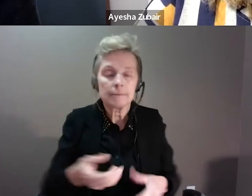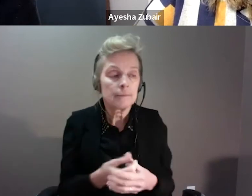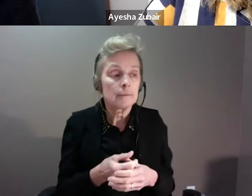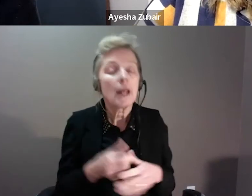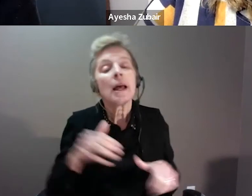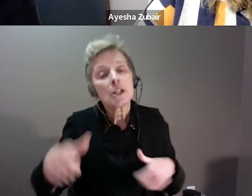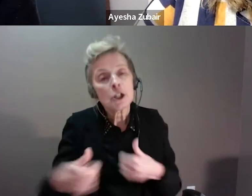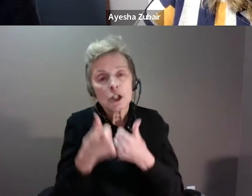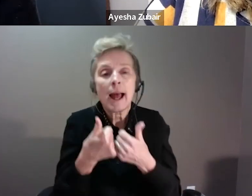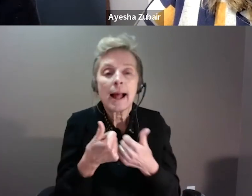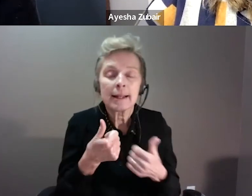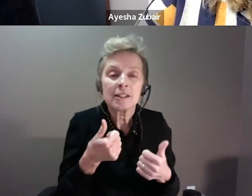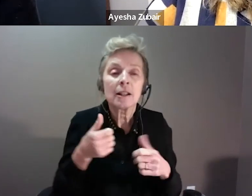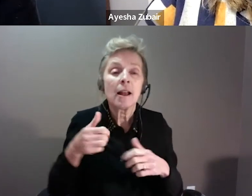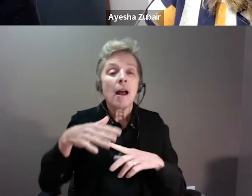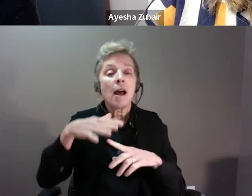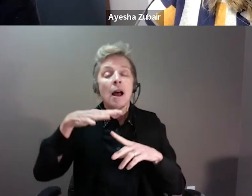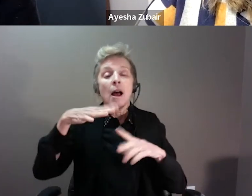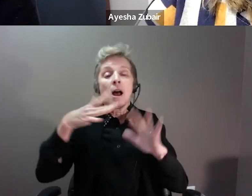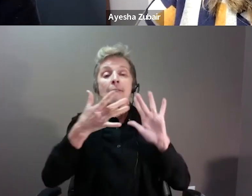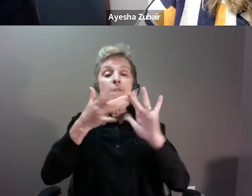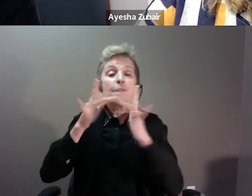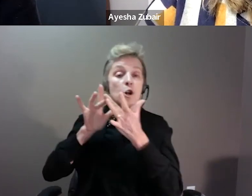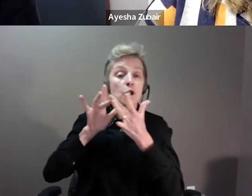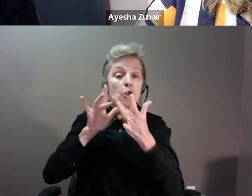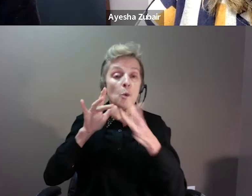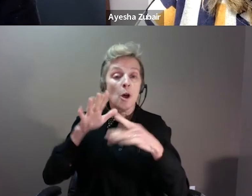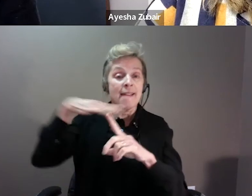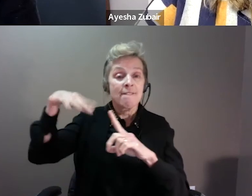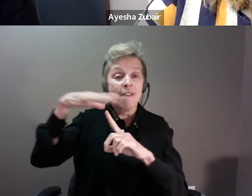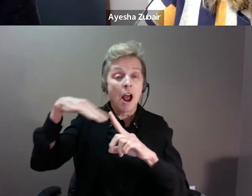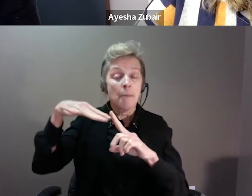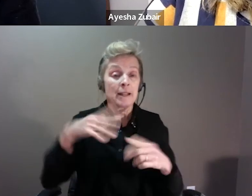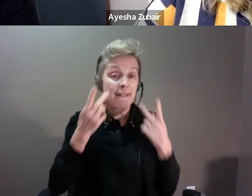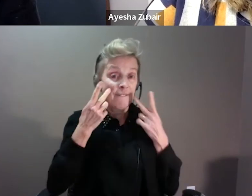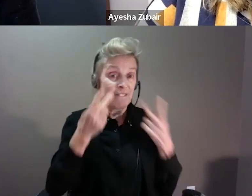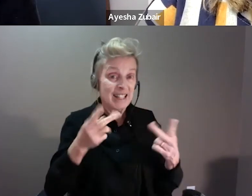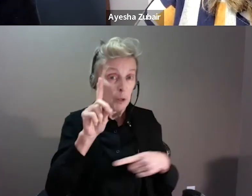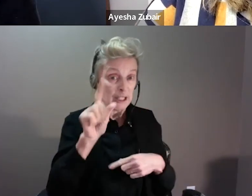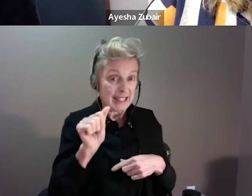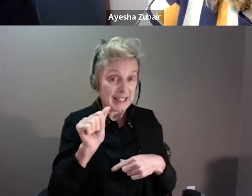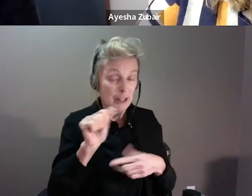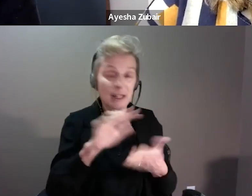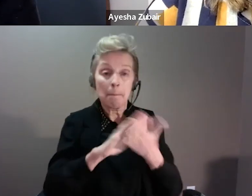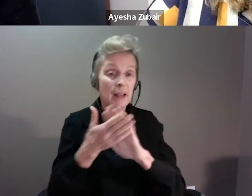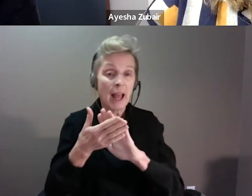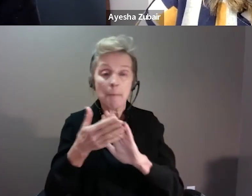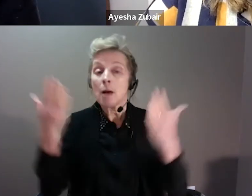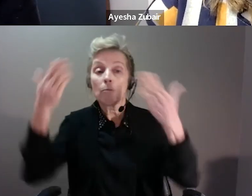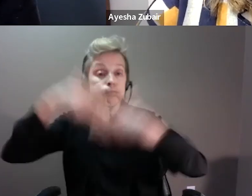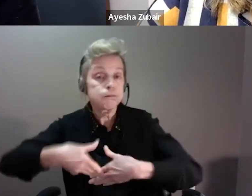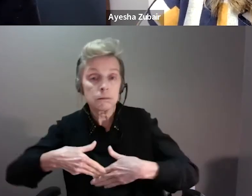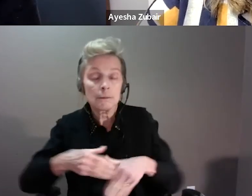in a virtual environment, sometimes visible disabilities can become invisible disabilities. And for folks who have grown up with like, or